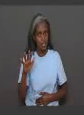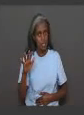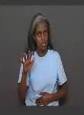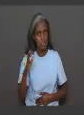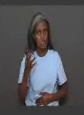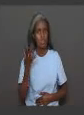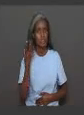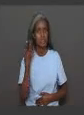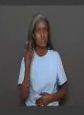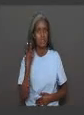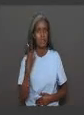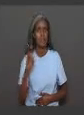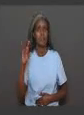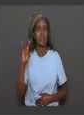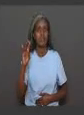15,